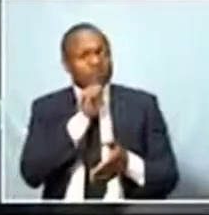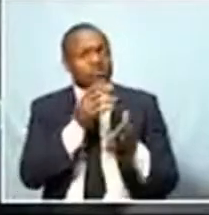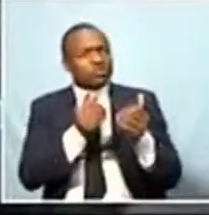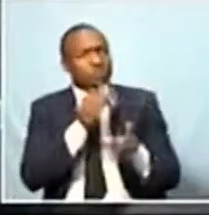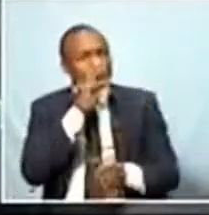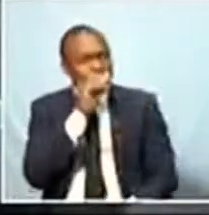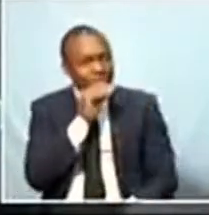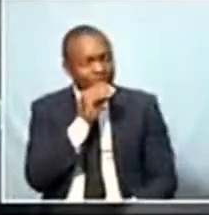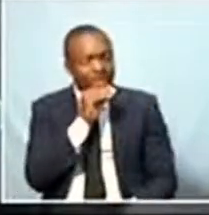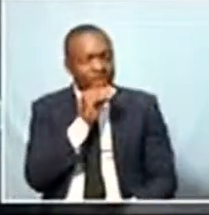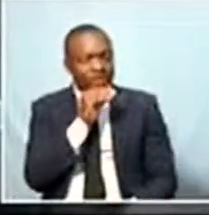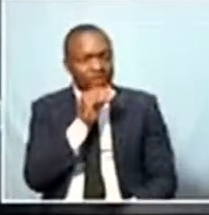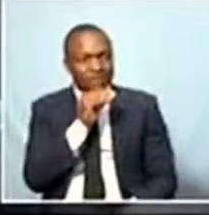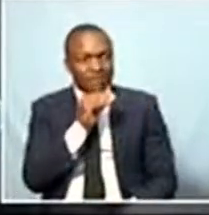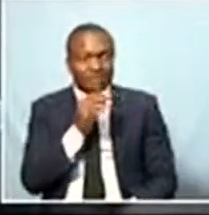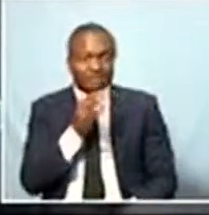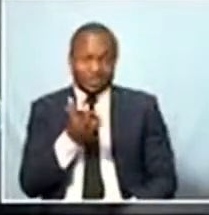kukamba,